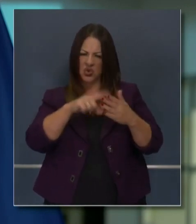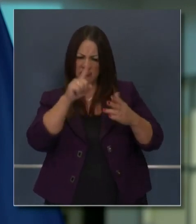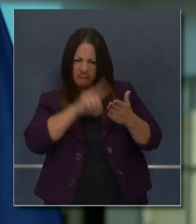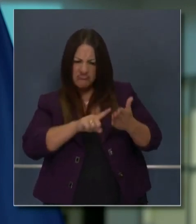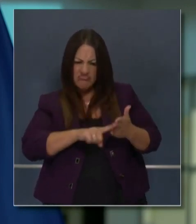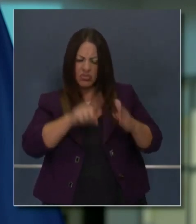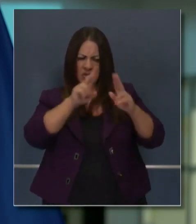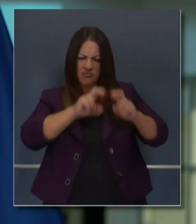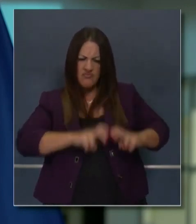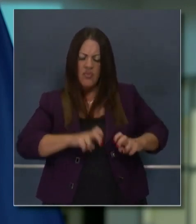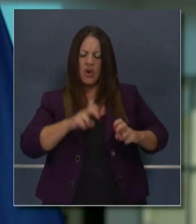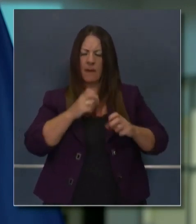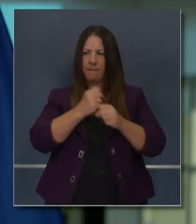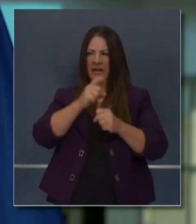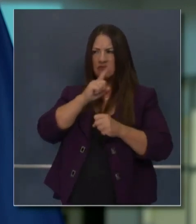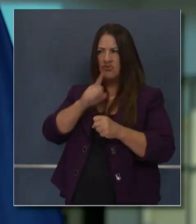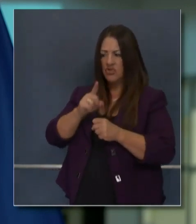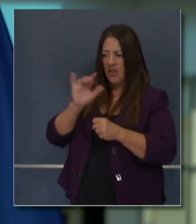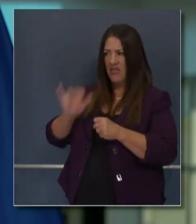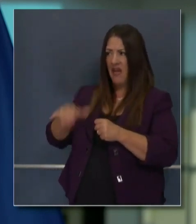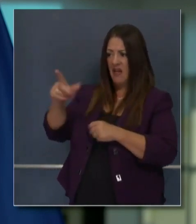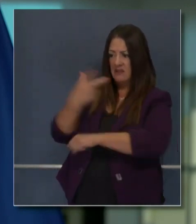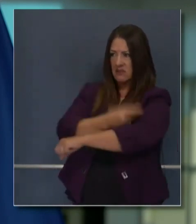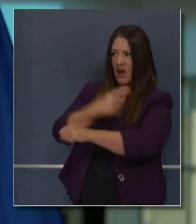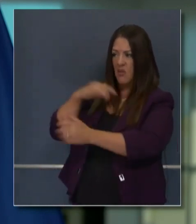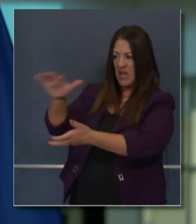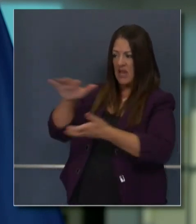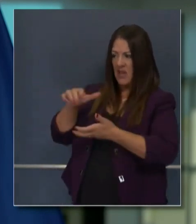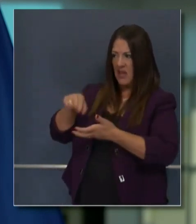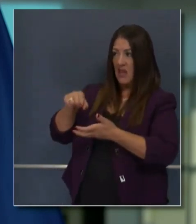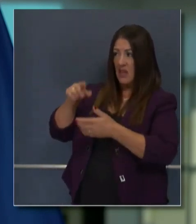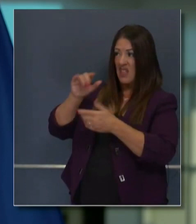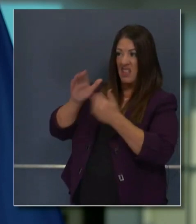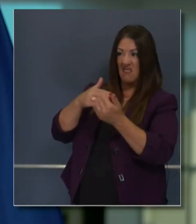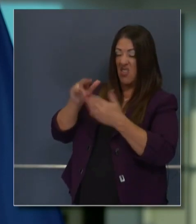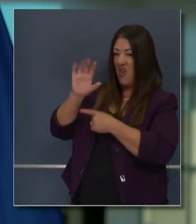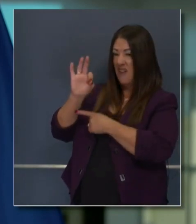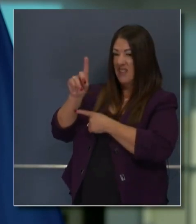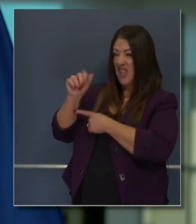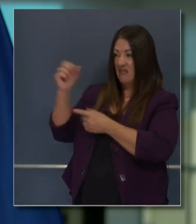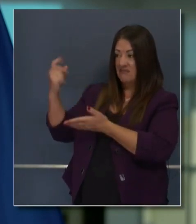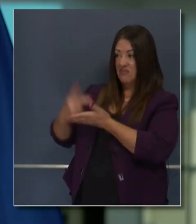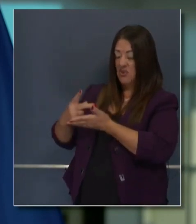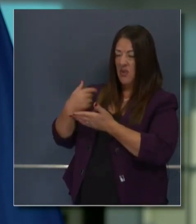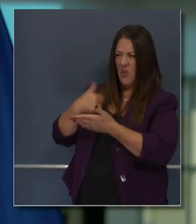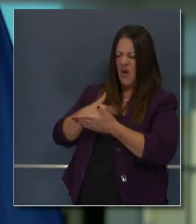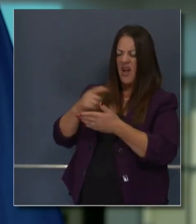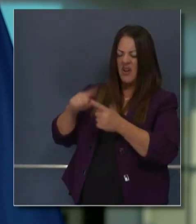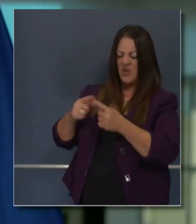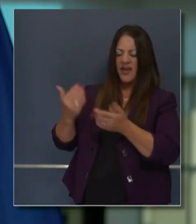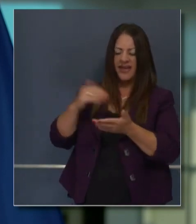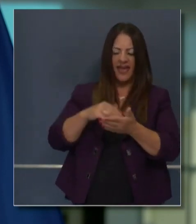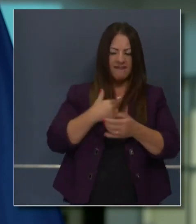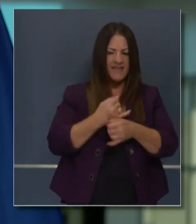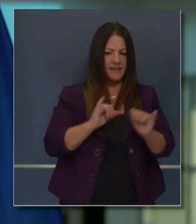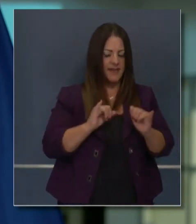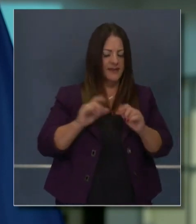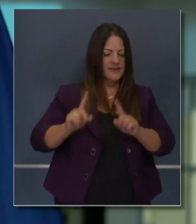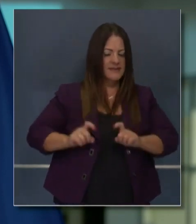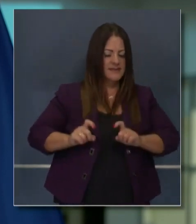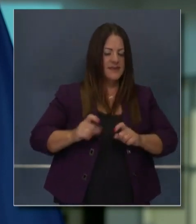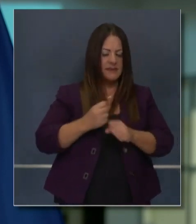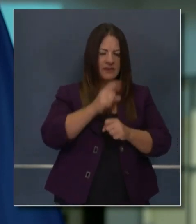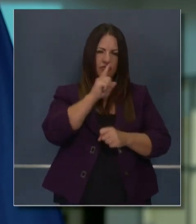reviewing these FDA-approved vaccines. With that, though, Dr. Galley, again, walk back up, and I'm sure he has more to